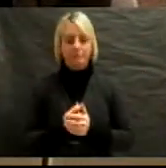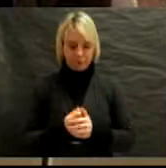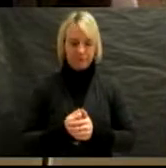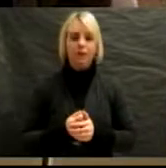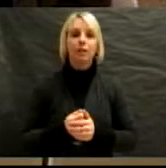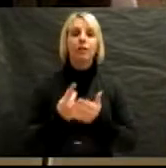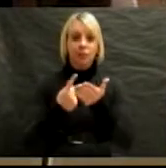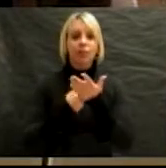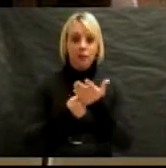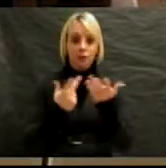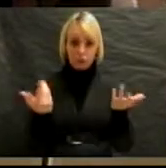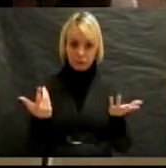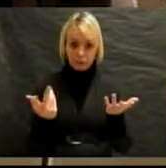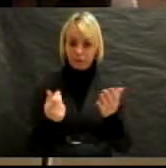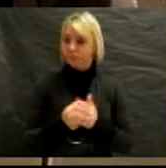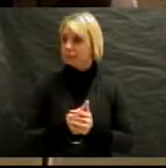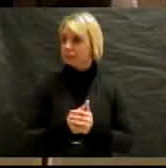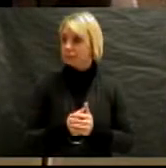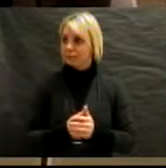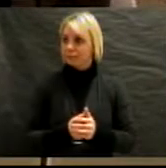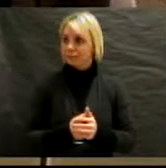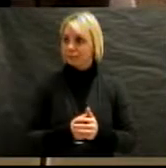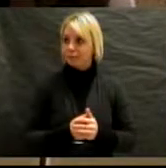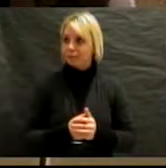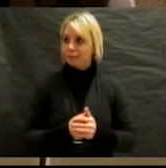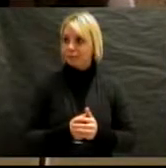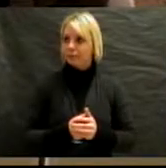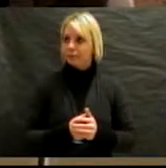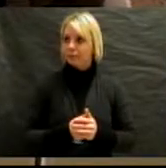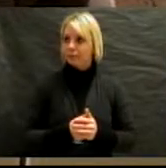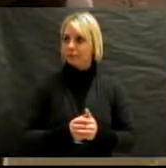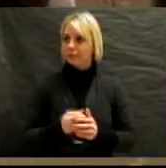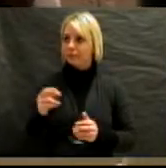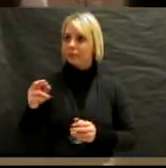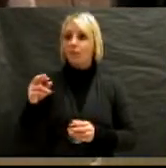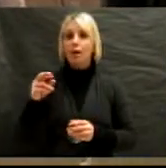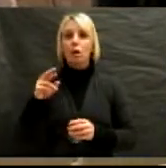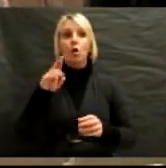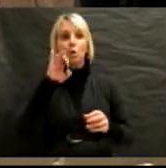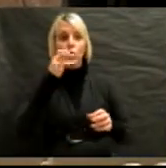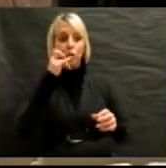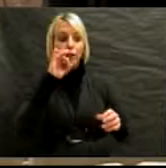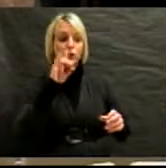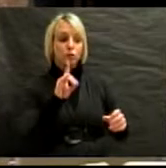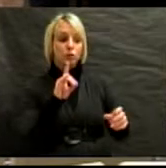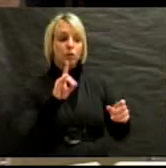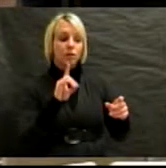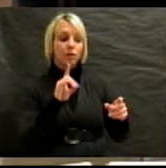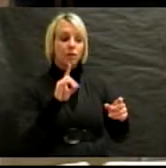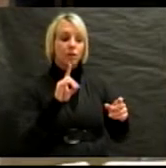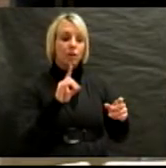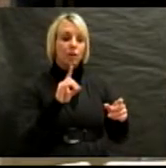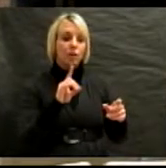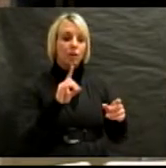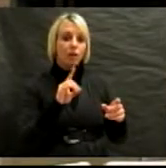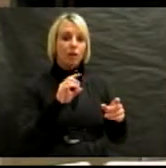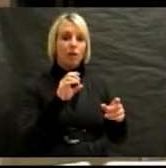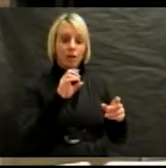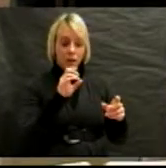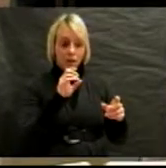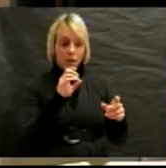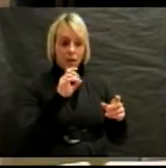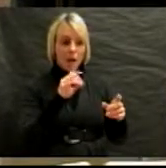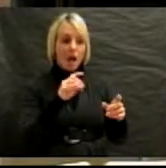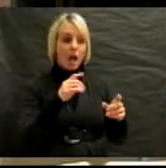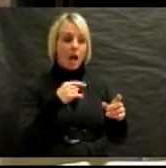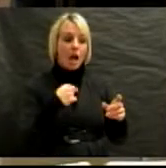Mr. Chair. Yes, Oh, please. yes, as a delegate assembly member, there is a resolution, I don't know what